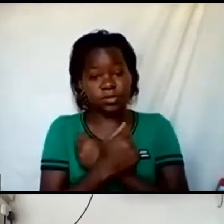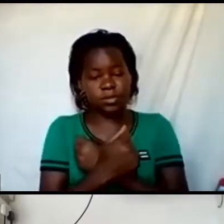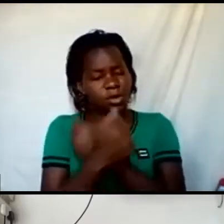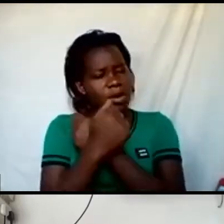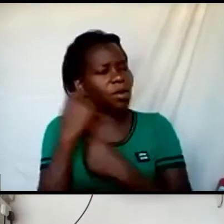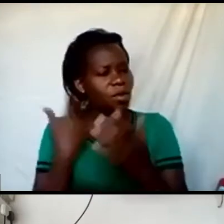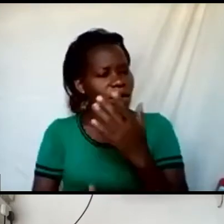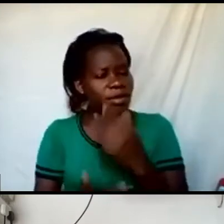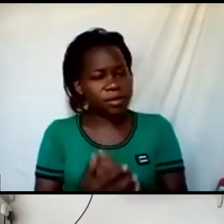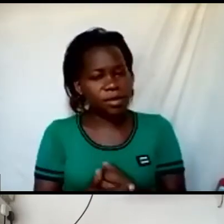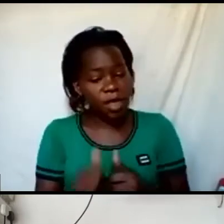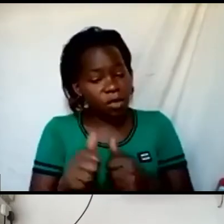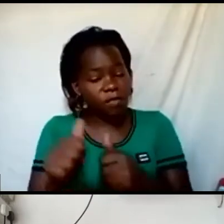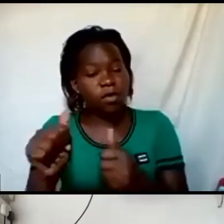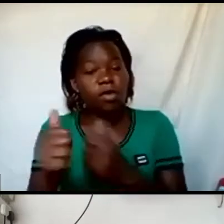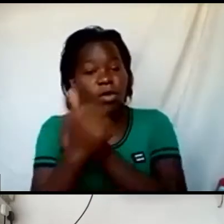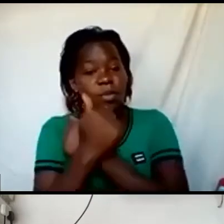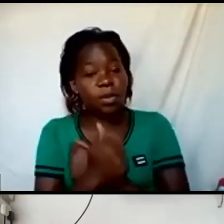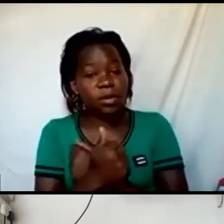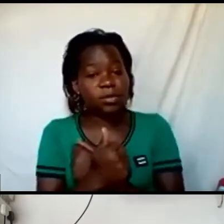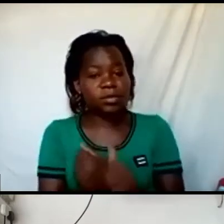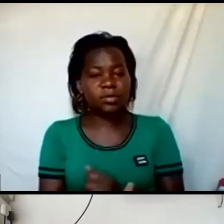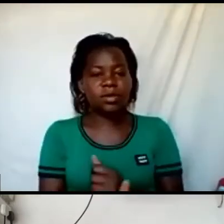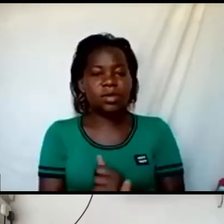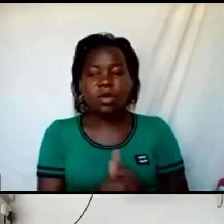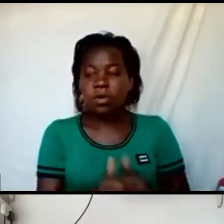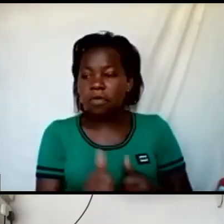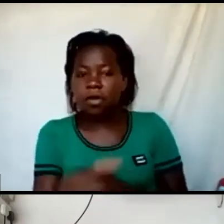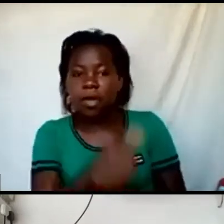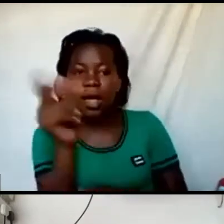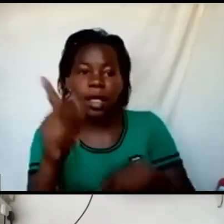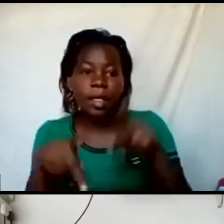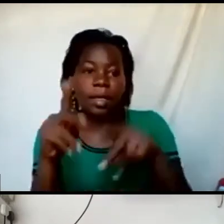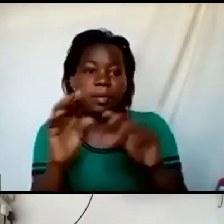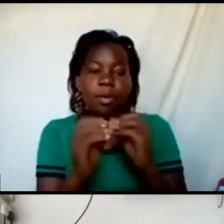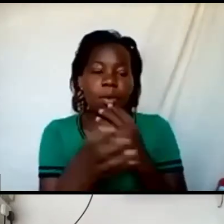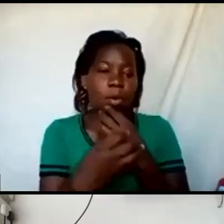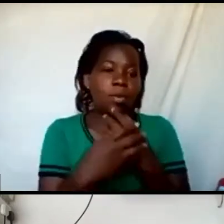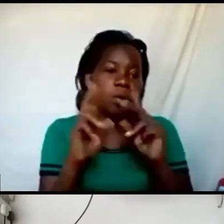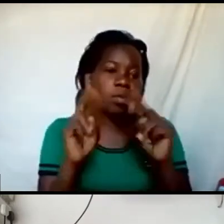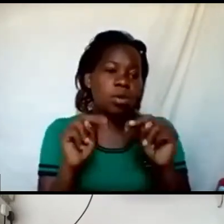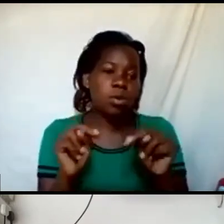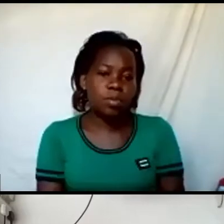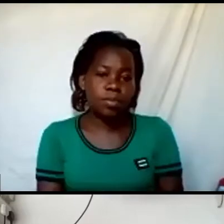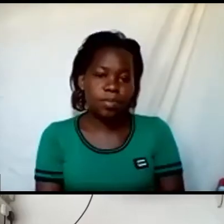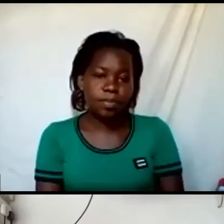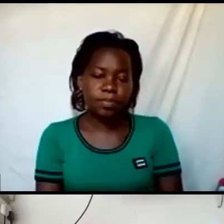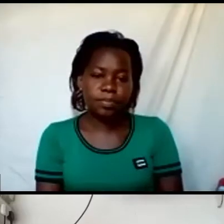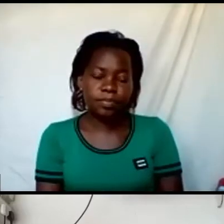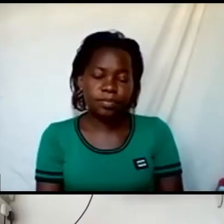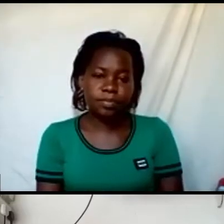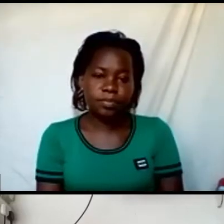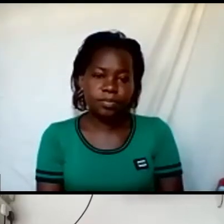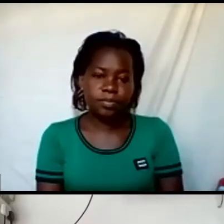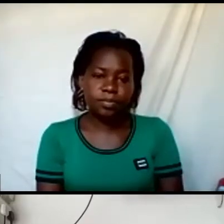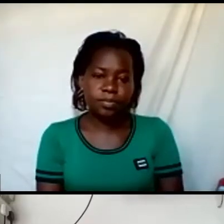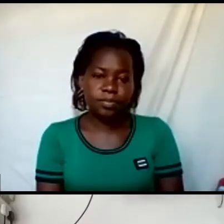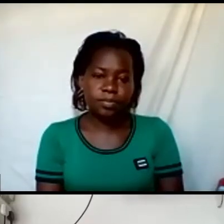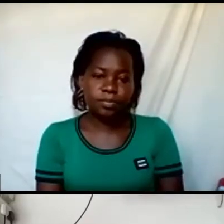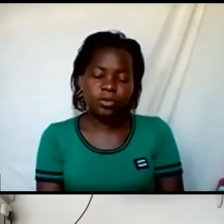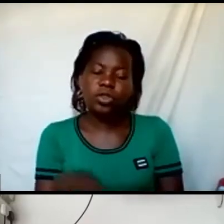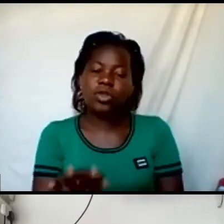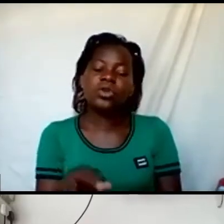passion. Don't follow other people's passion. Don't copy other people. So what is it that's of interest to you? And I hope